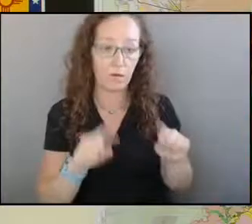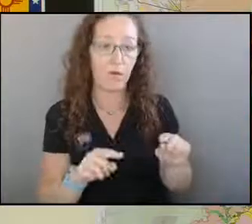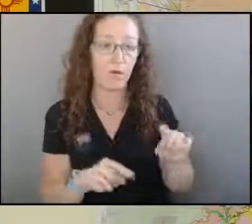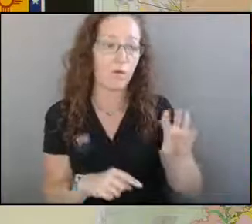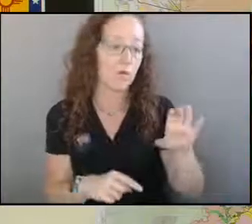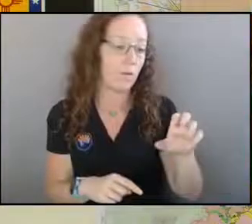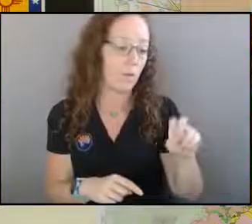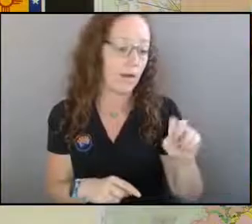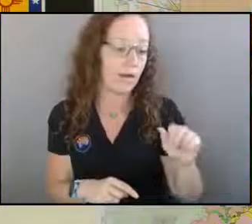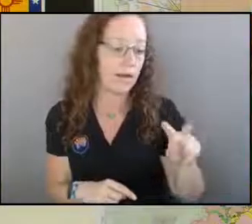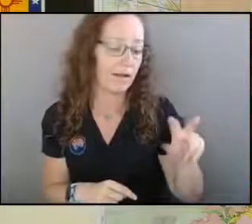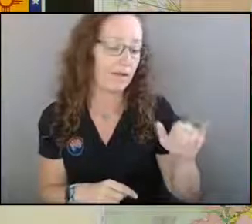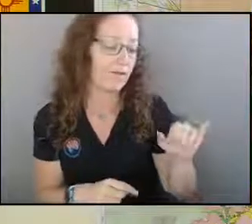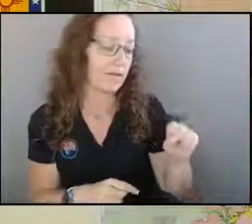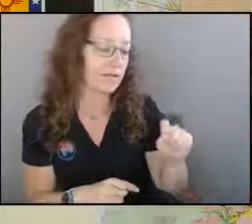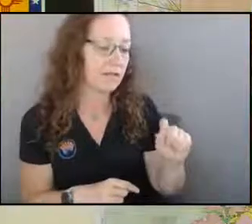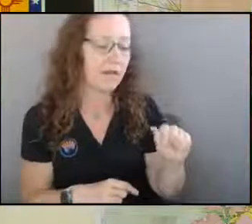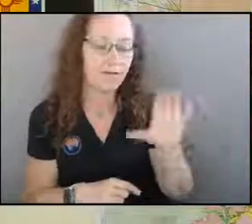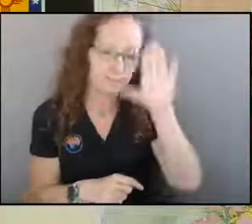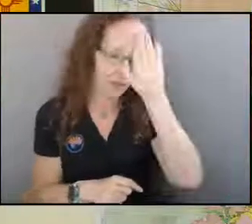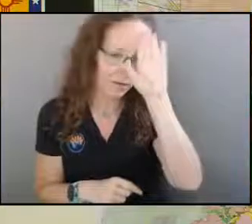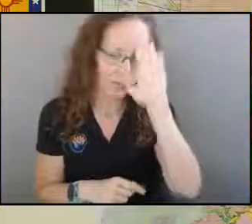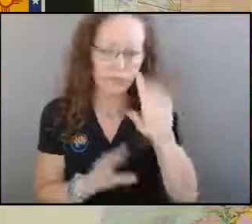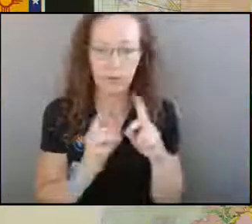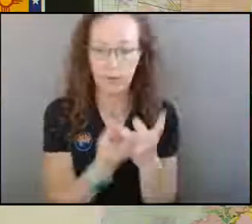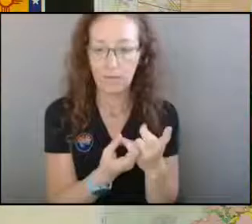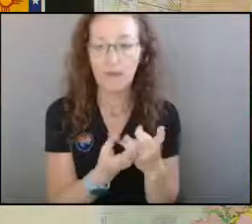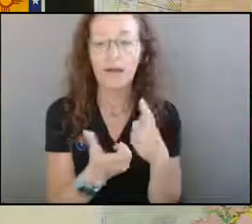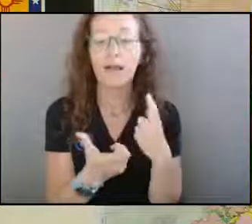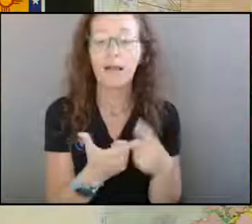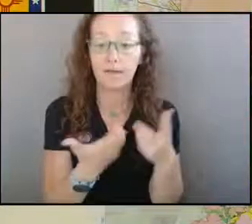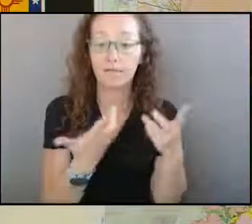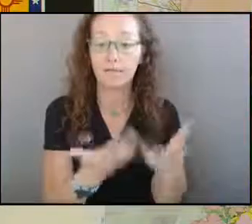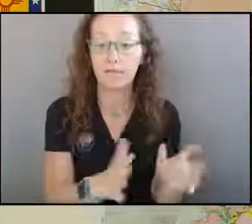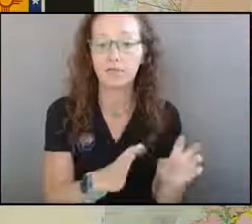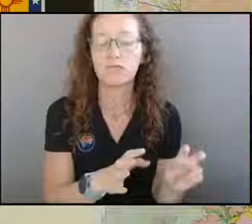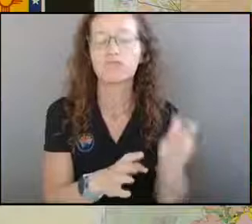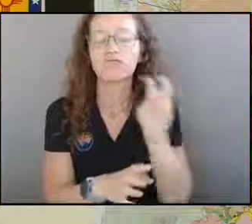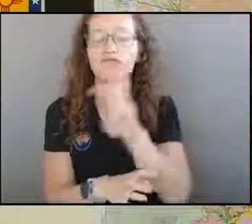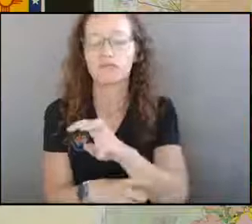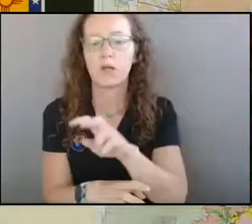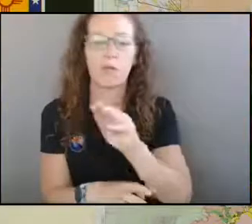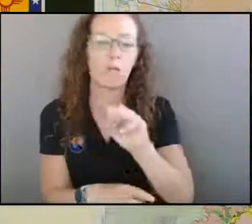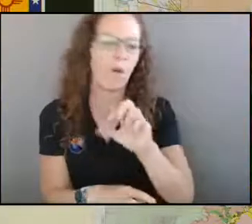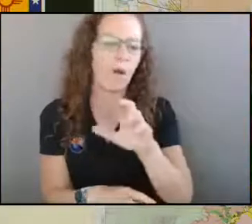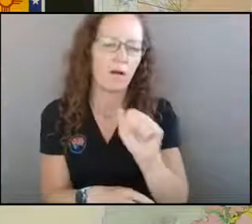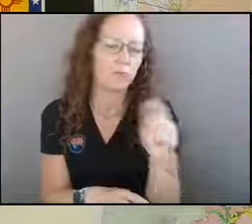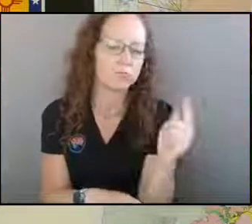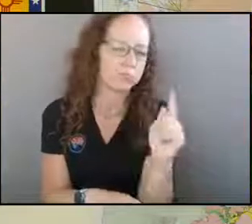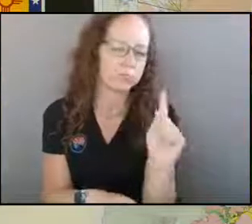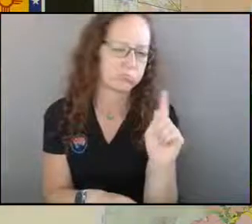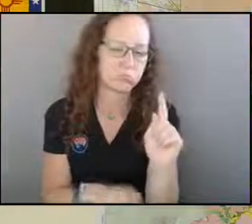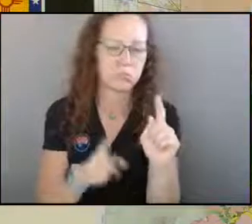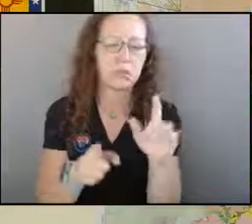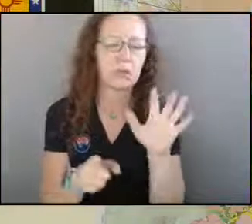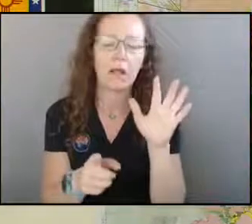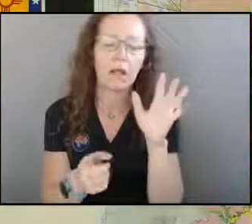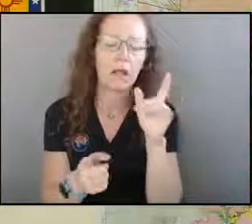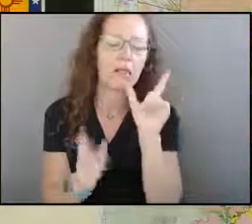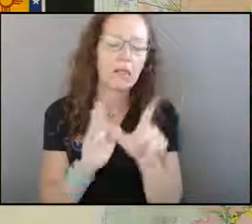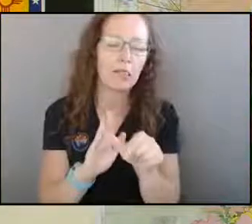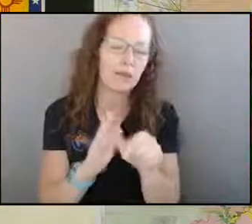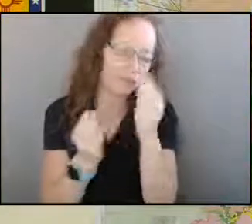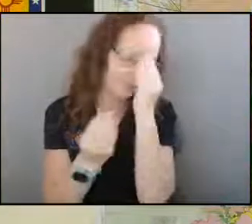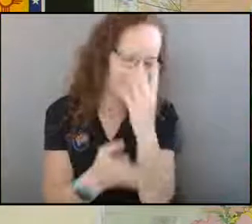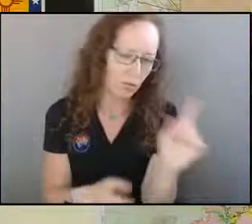Department, and then we will be relocating them to MORA somewhere. But we'll get you that location later on. But along with